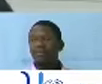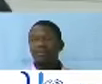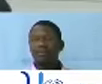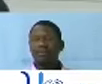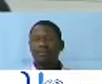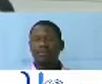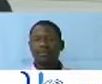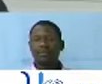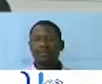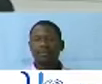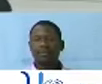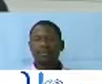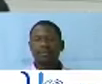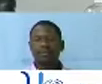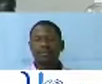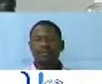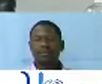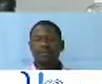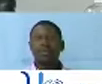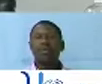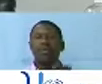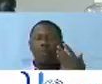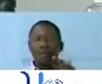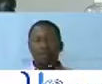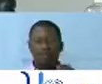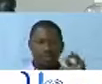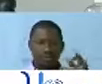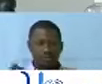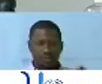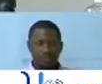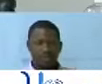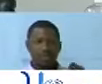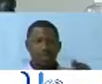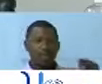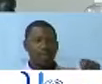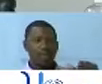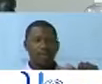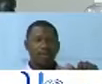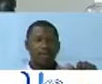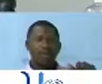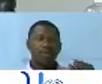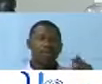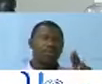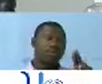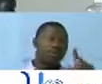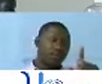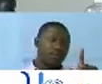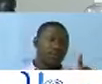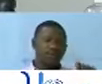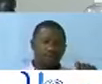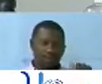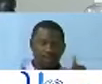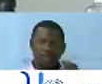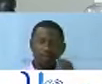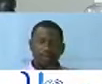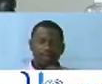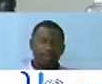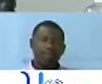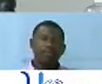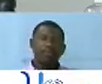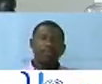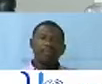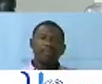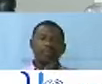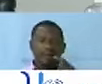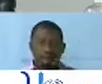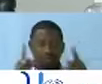When Justice Paul started making public statements about locking up lawyers, the